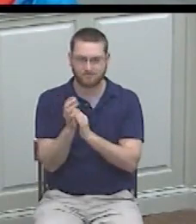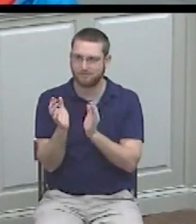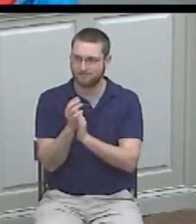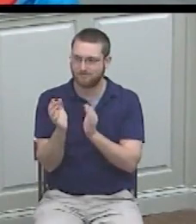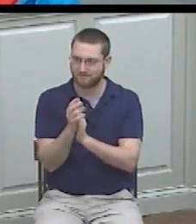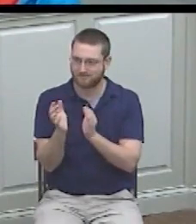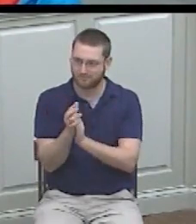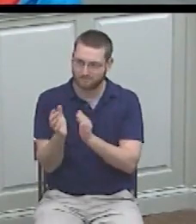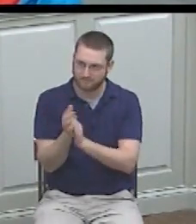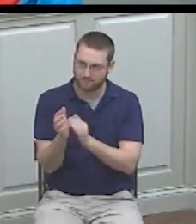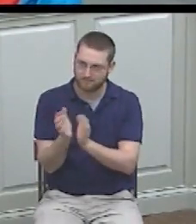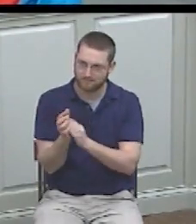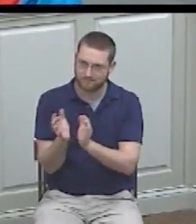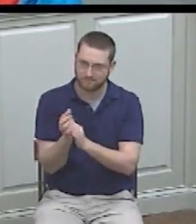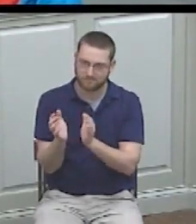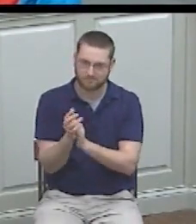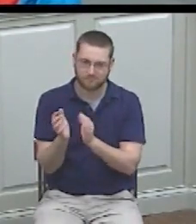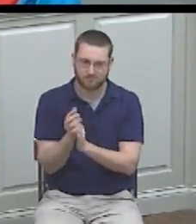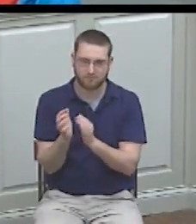Nothing, if you would.